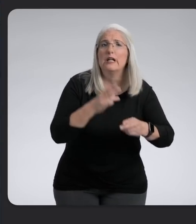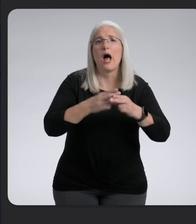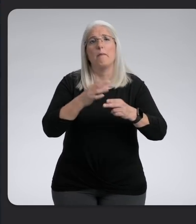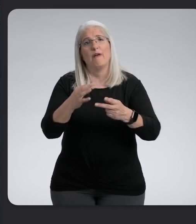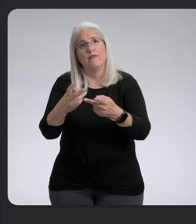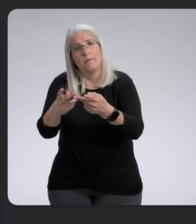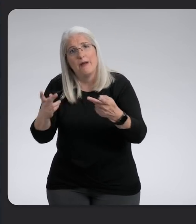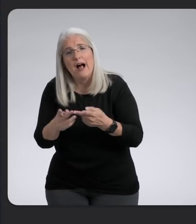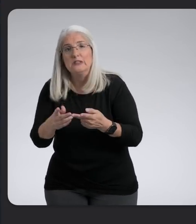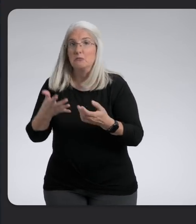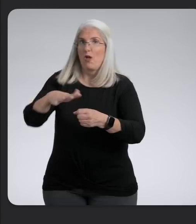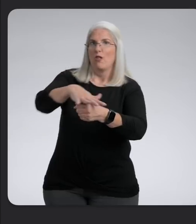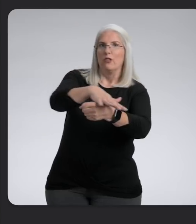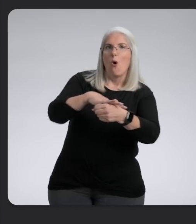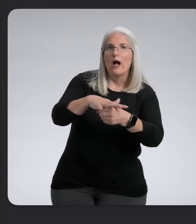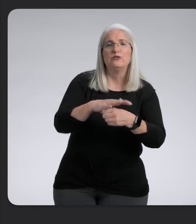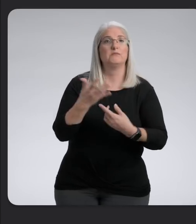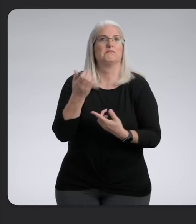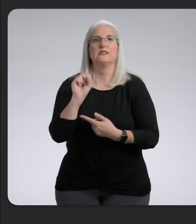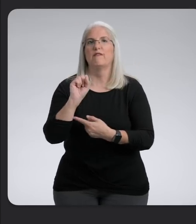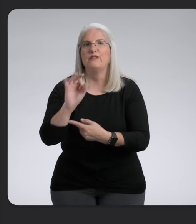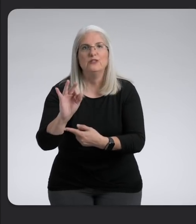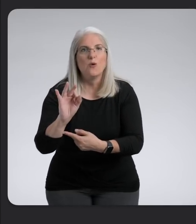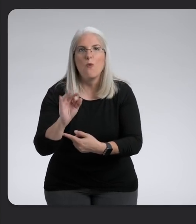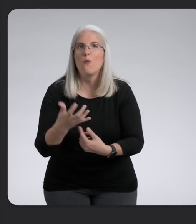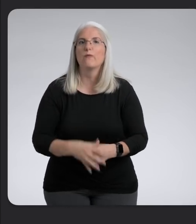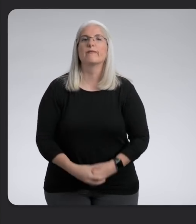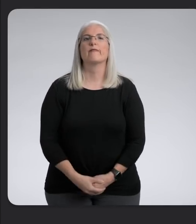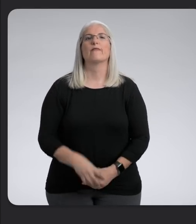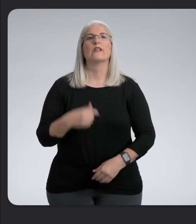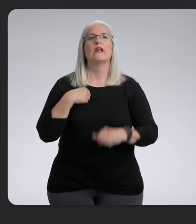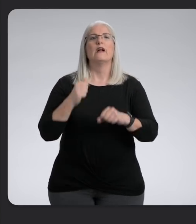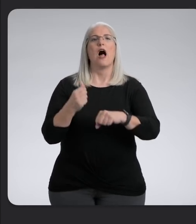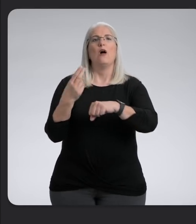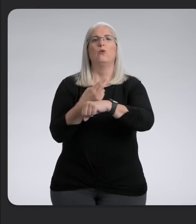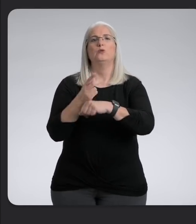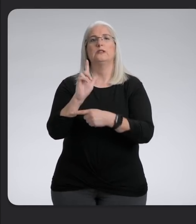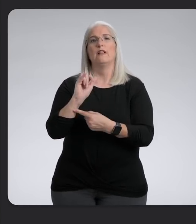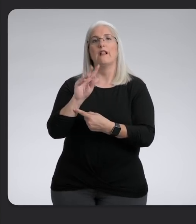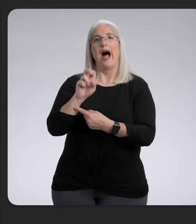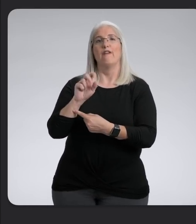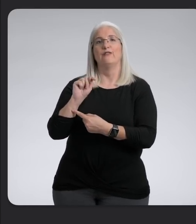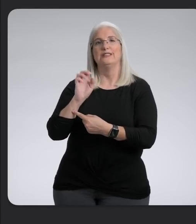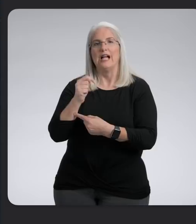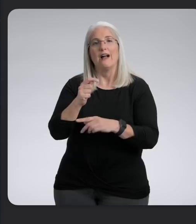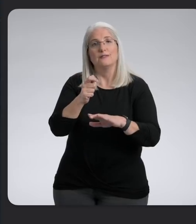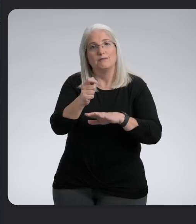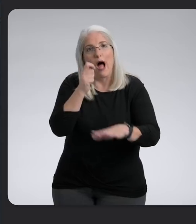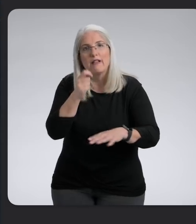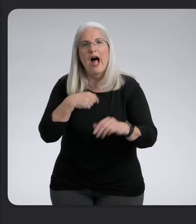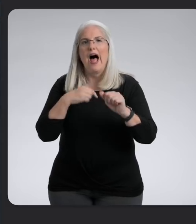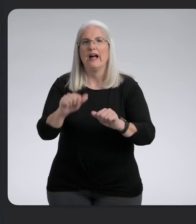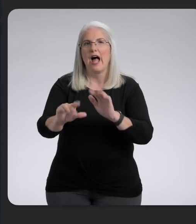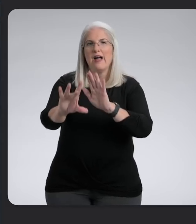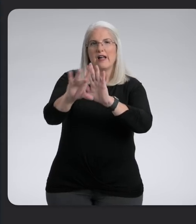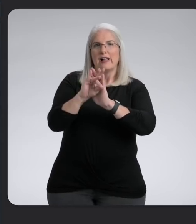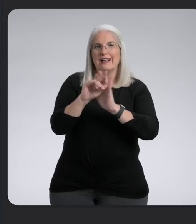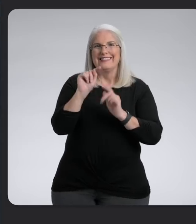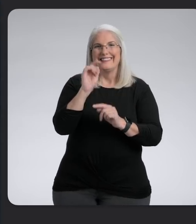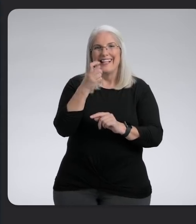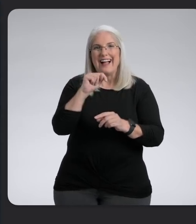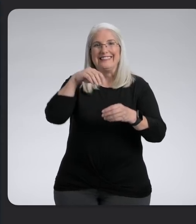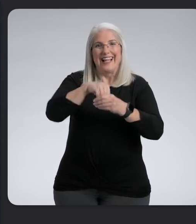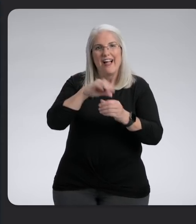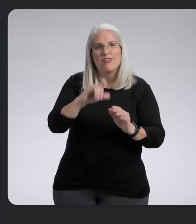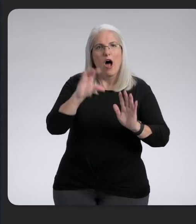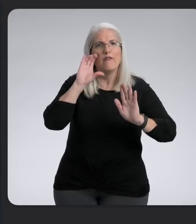location, like San Francisco. And leveraging Live Text, Spotlight can even find text in your photos, which is great when you're looking for a